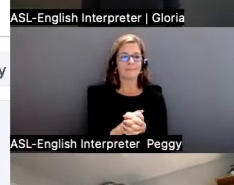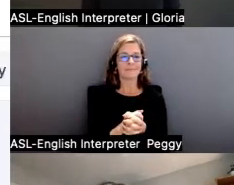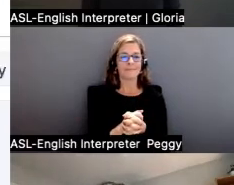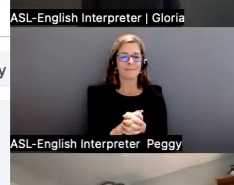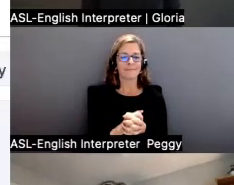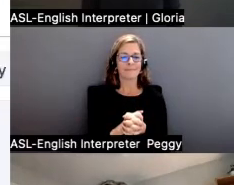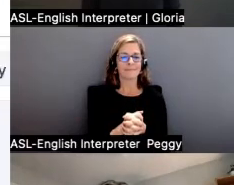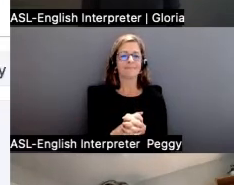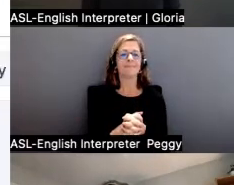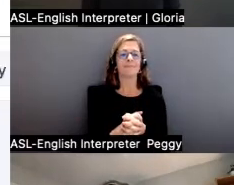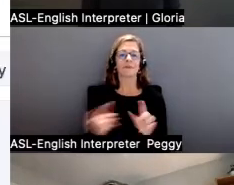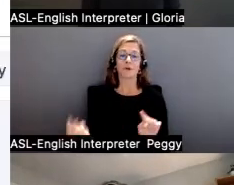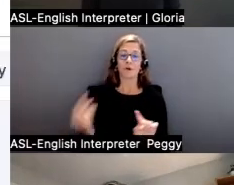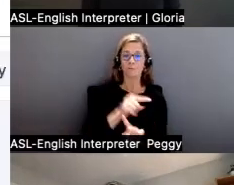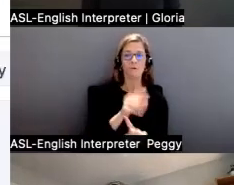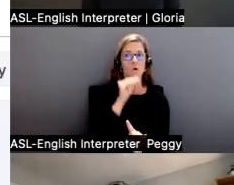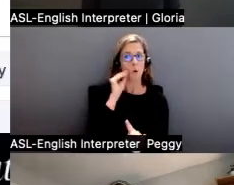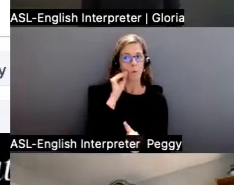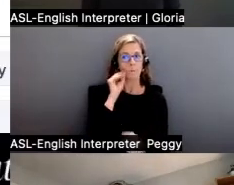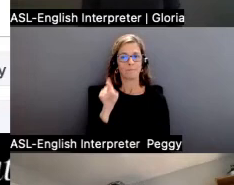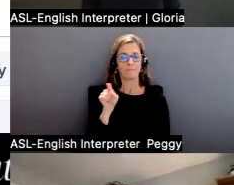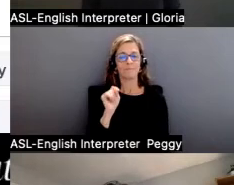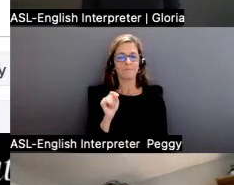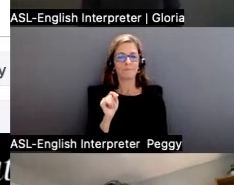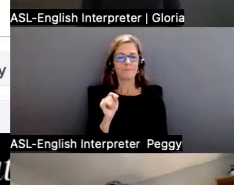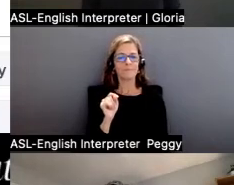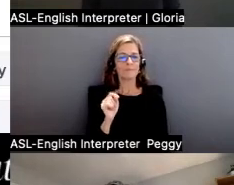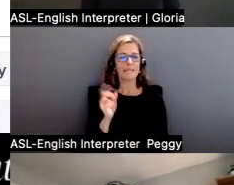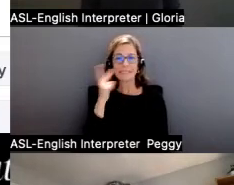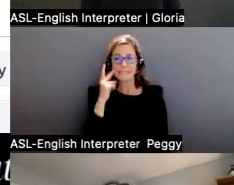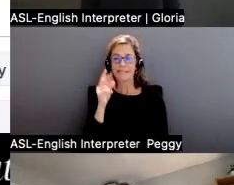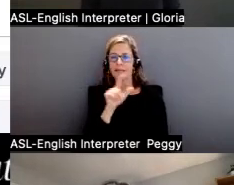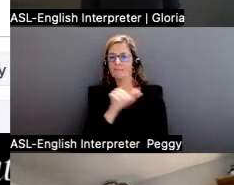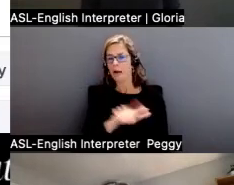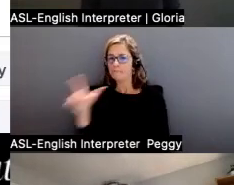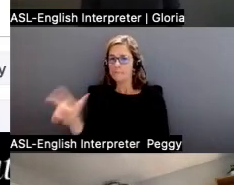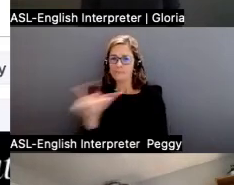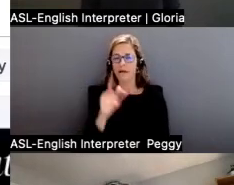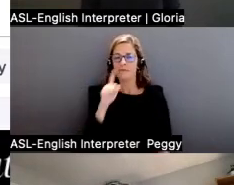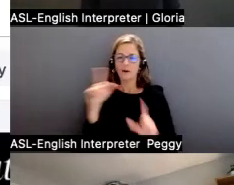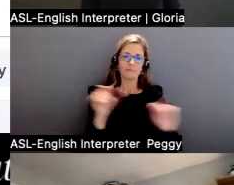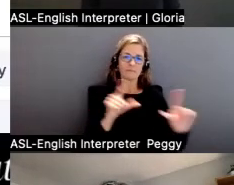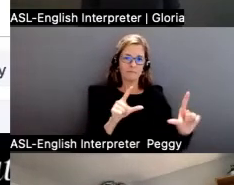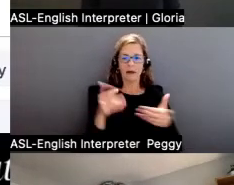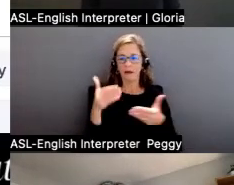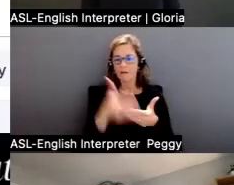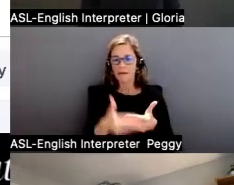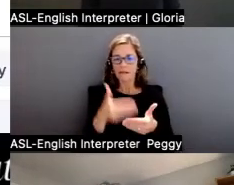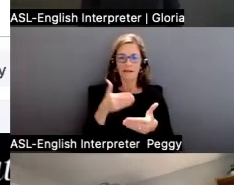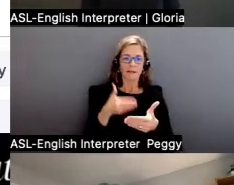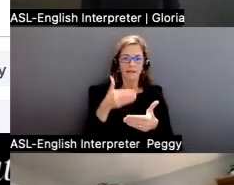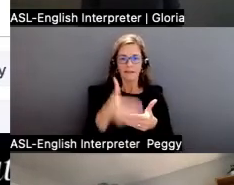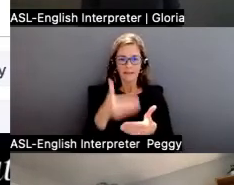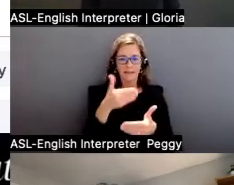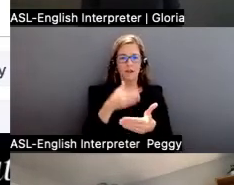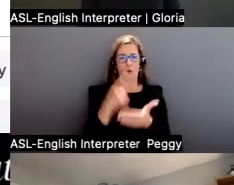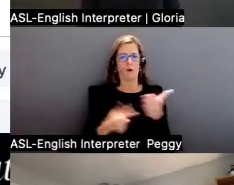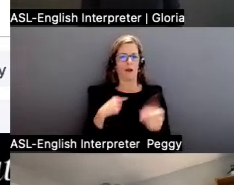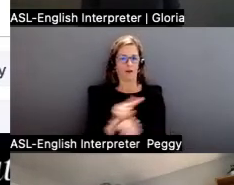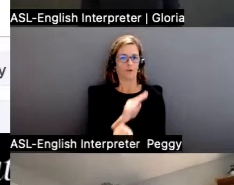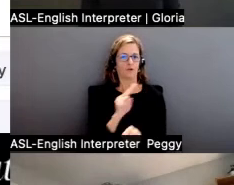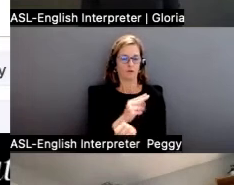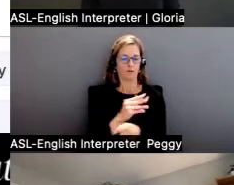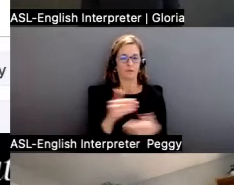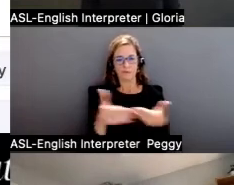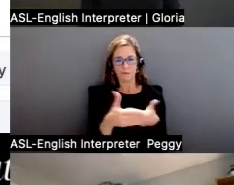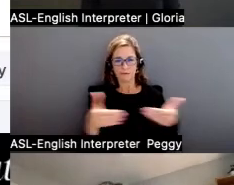Going to go back to home again, so you can see me navigating back and forth to the sections I have in use. And again, I can